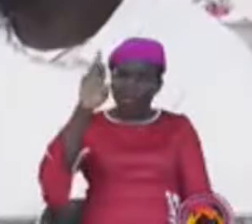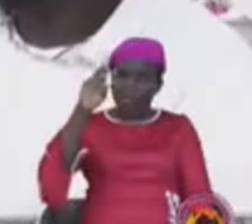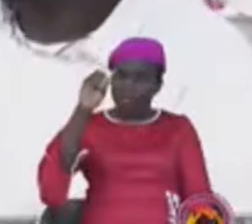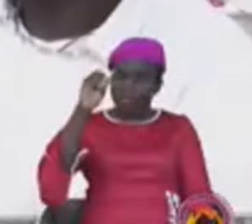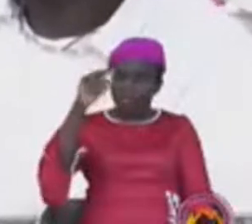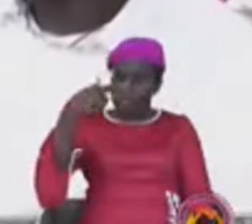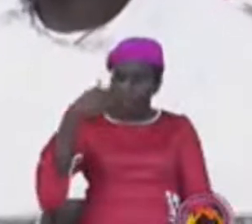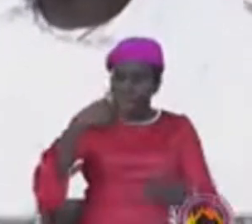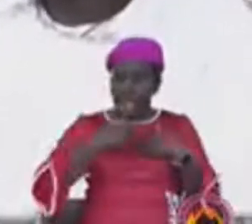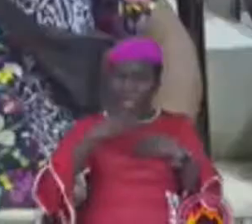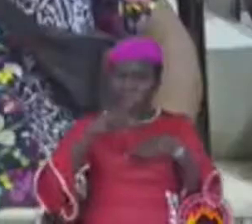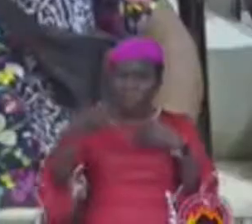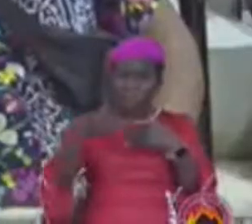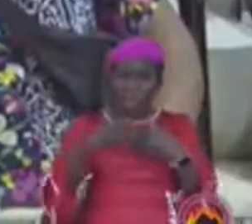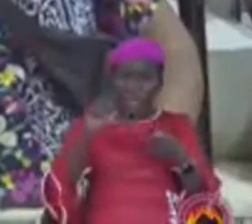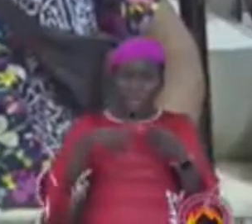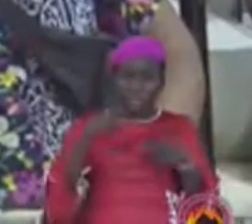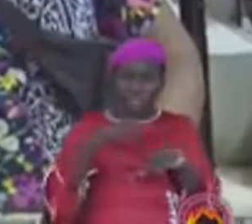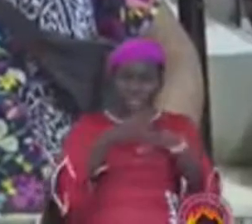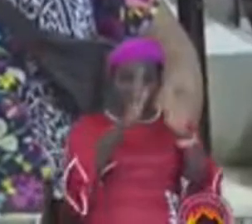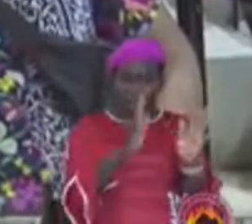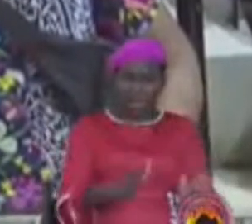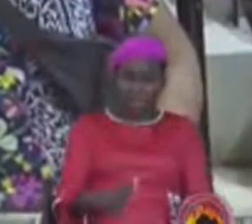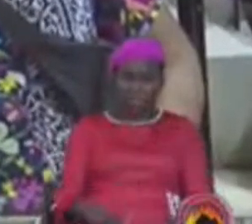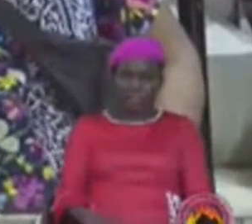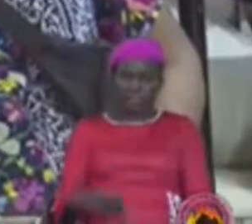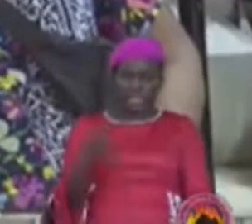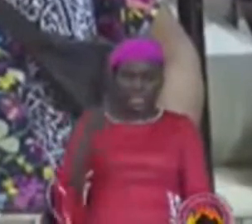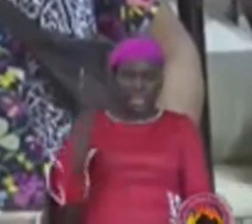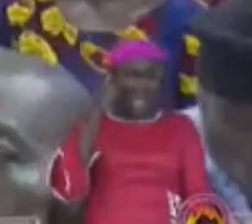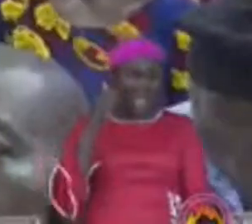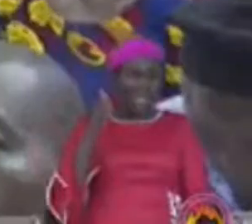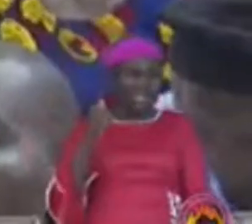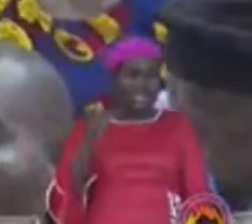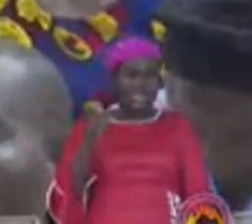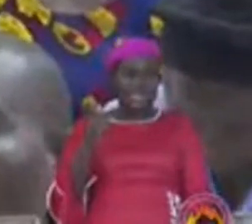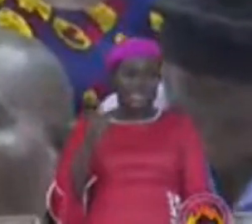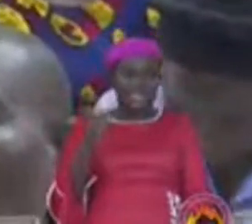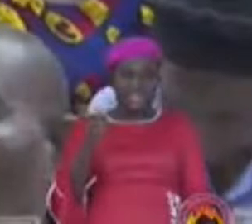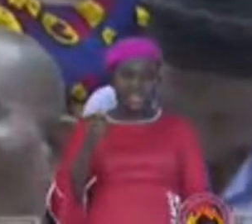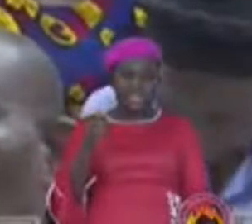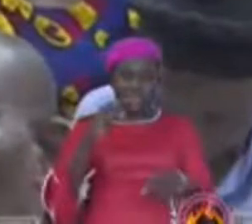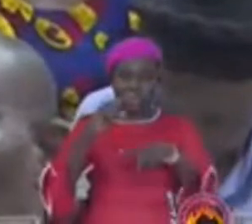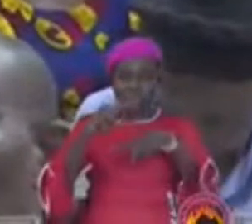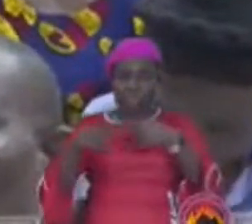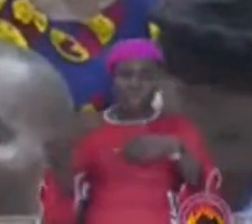center. This woman went home. Both right leg, left leg, everything got